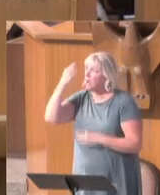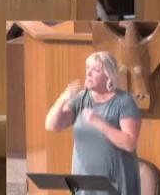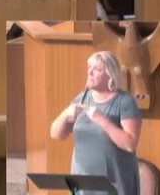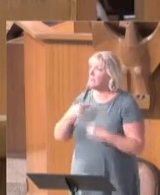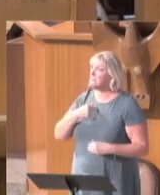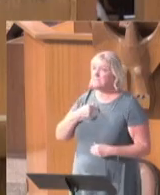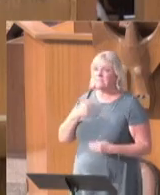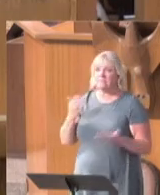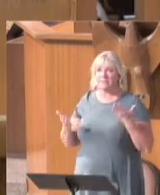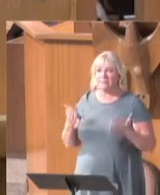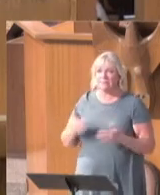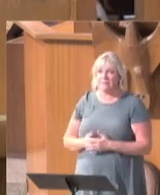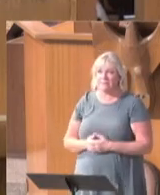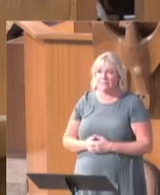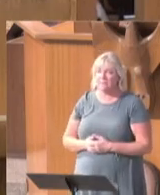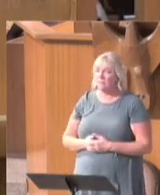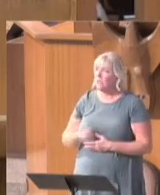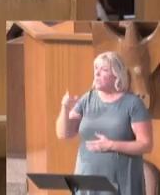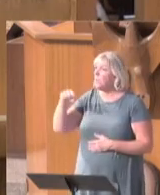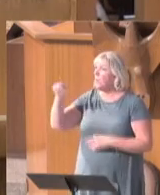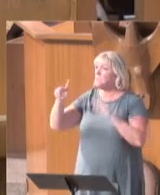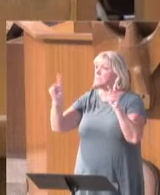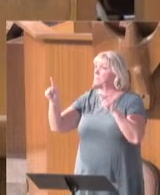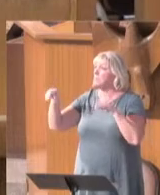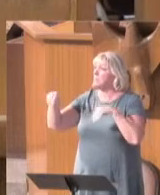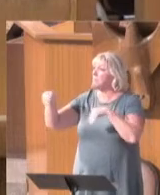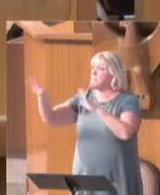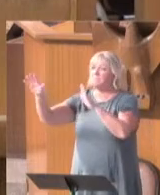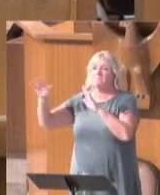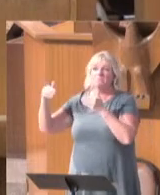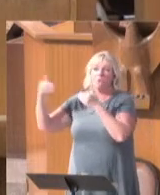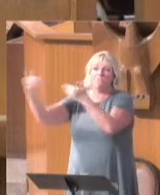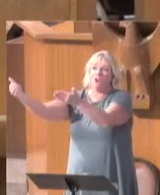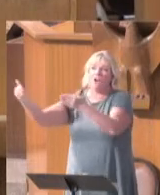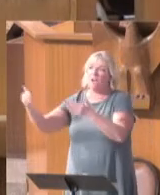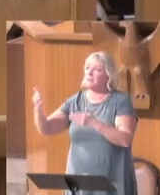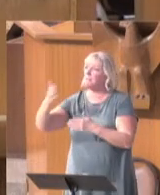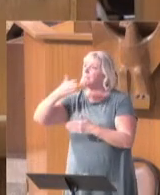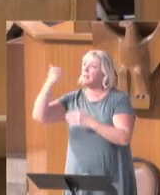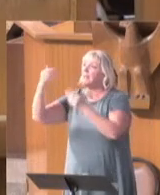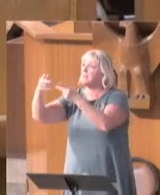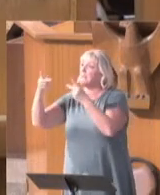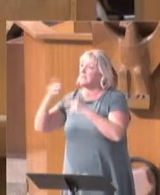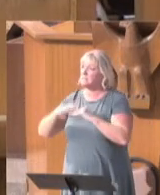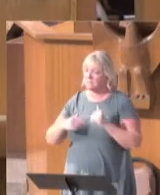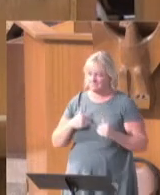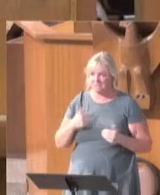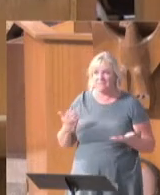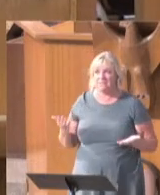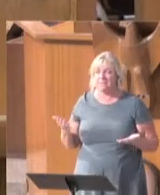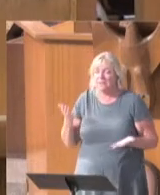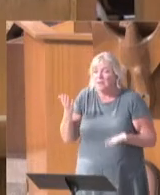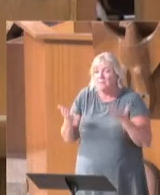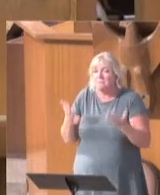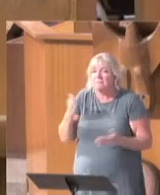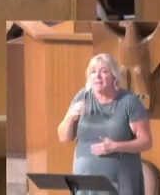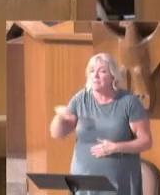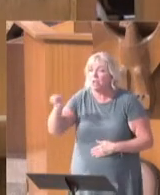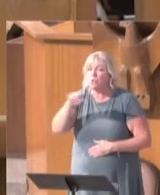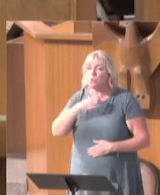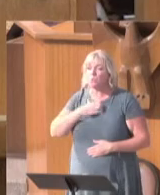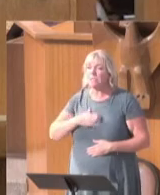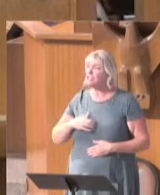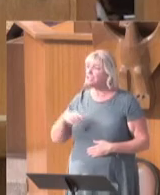you. They've moved on to bigger and better and greener pastures. Maybe you find yourself wishing that they